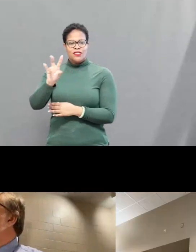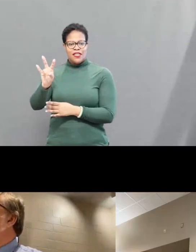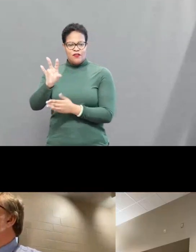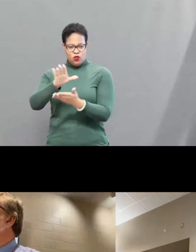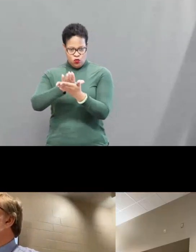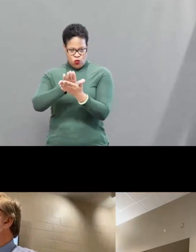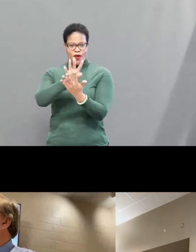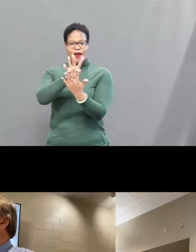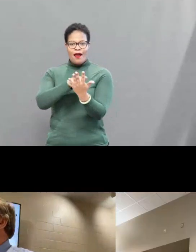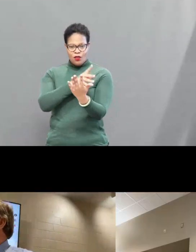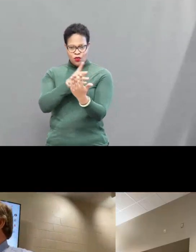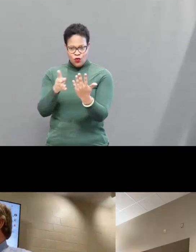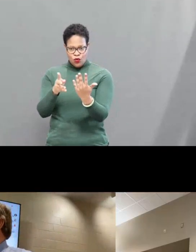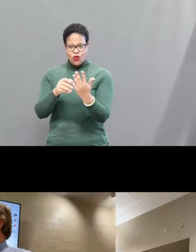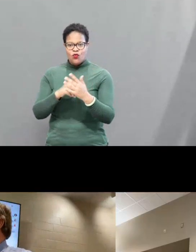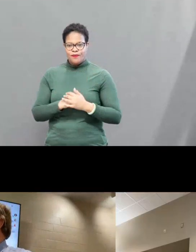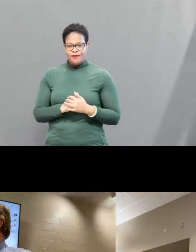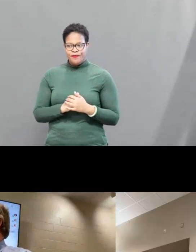school calendar.